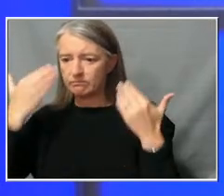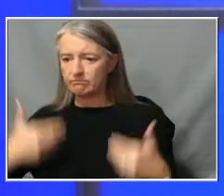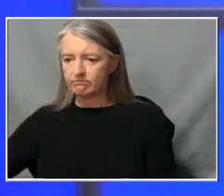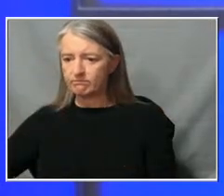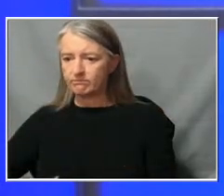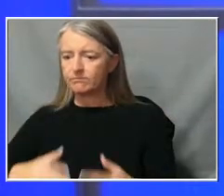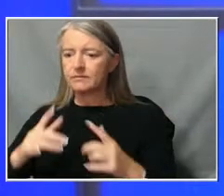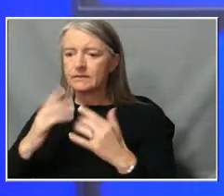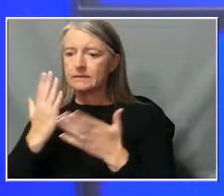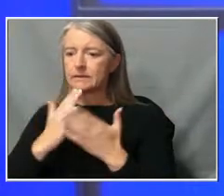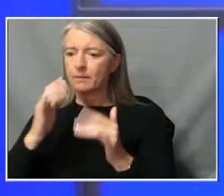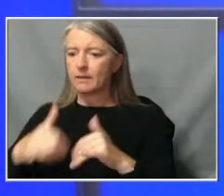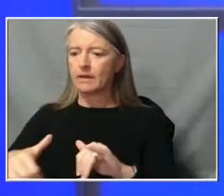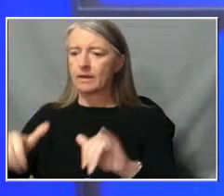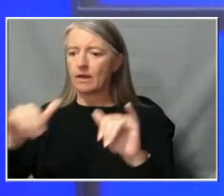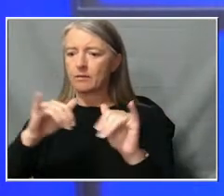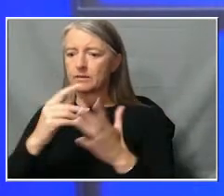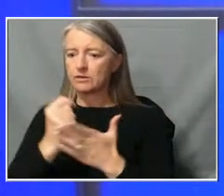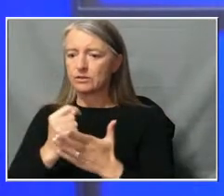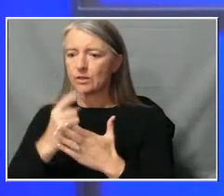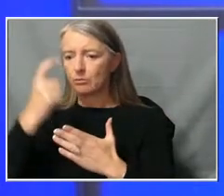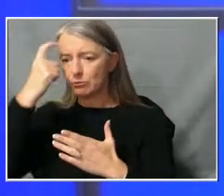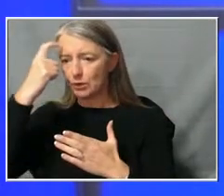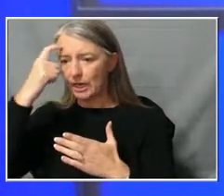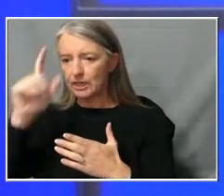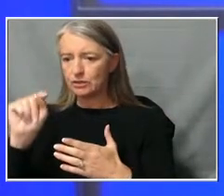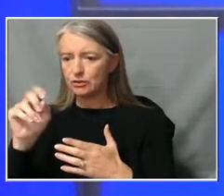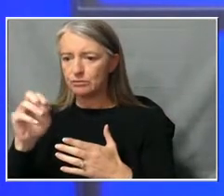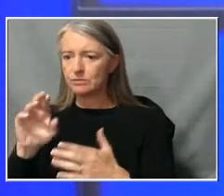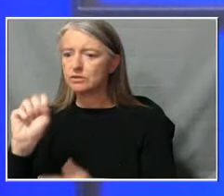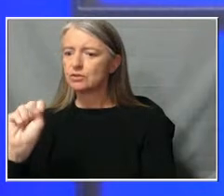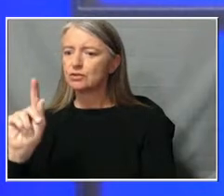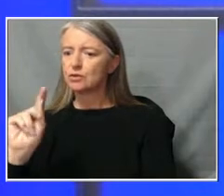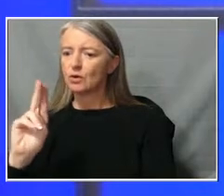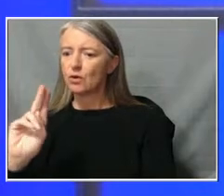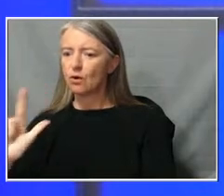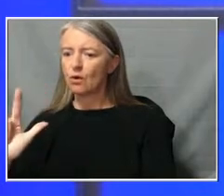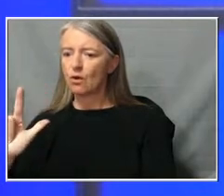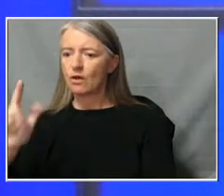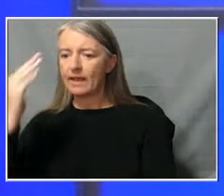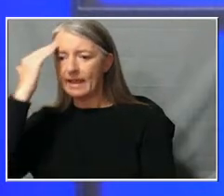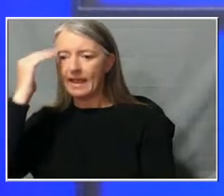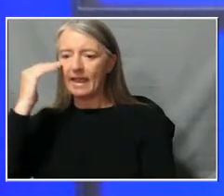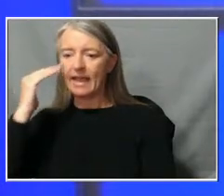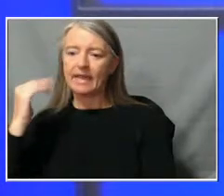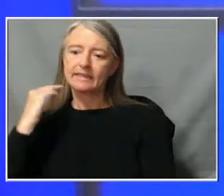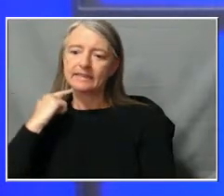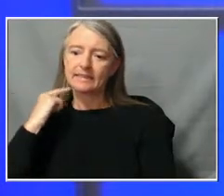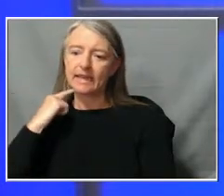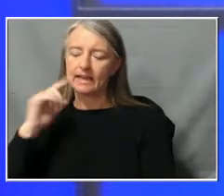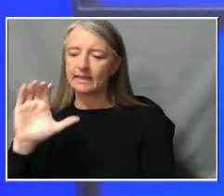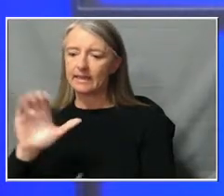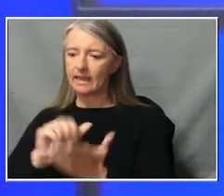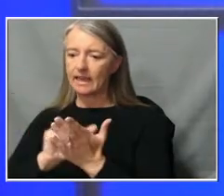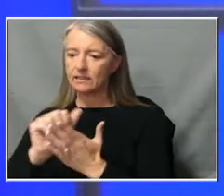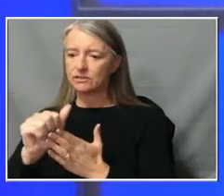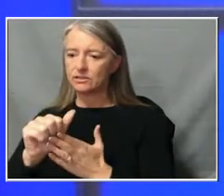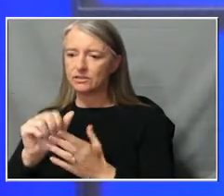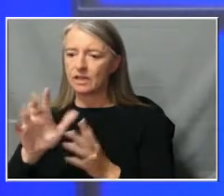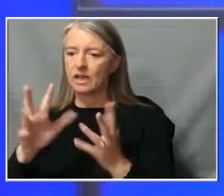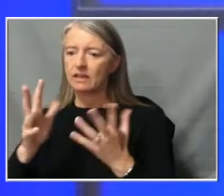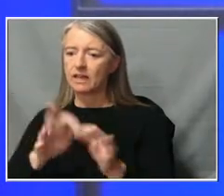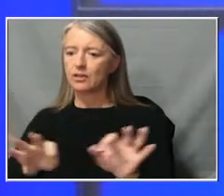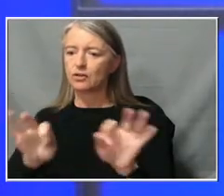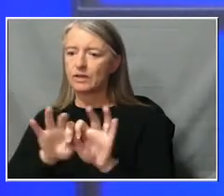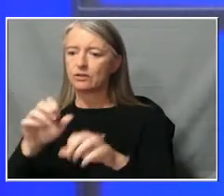the common things that we've been treating are things like brain tumors or skull-based tumors, head and neck cancers, tumors where there's a lot of critical structures or